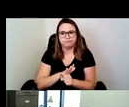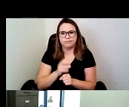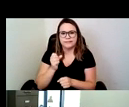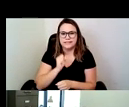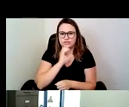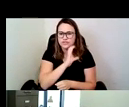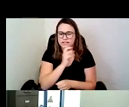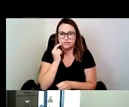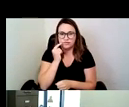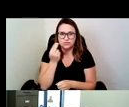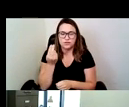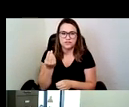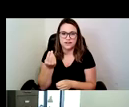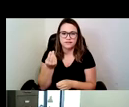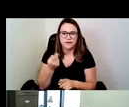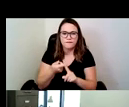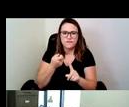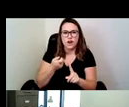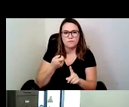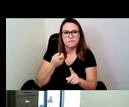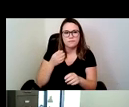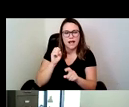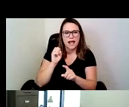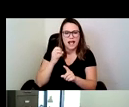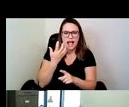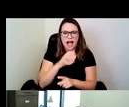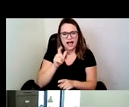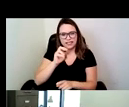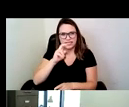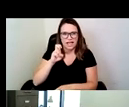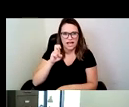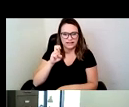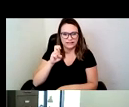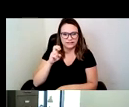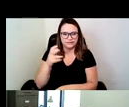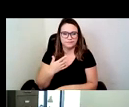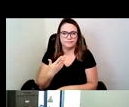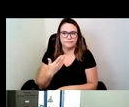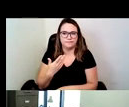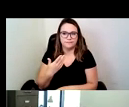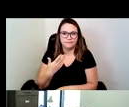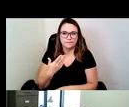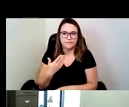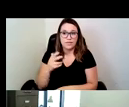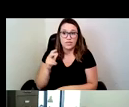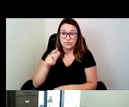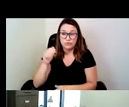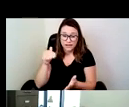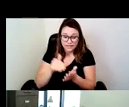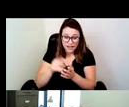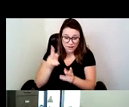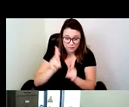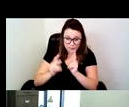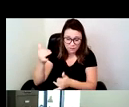healthcare worker hotline follow-up, responding to over 3,000 calls.